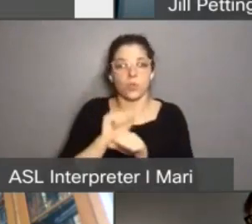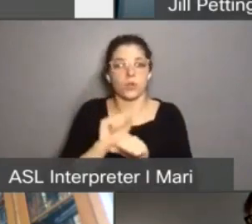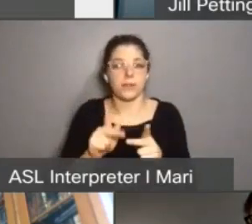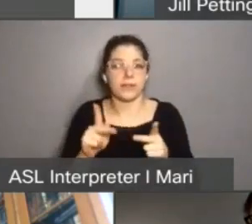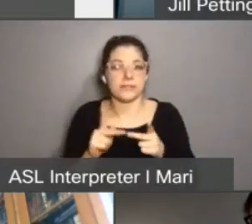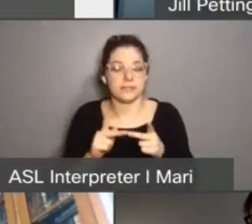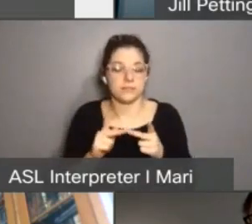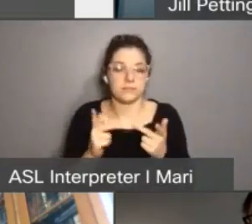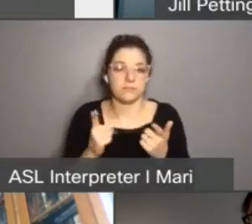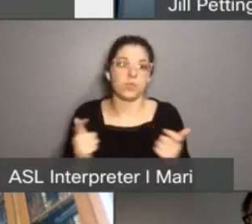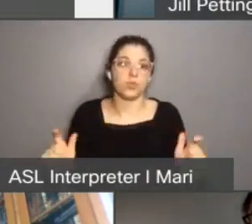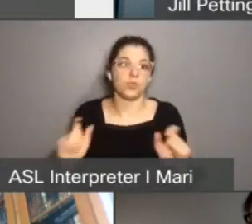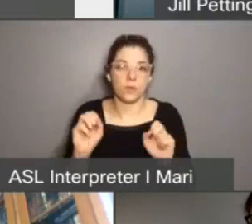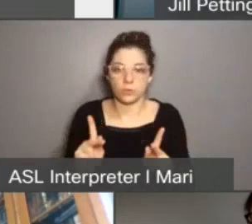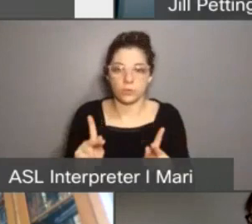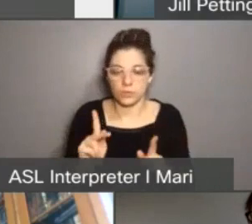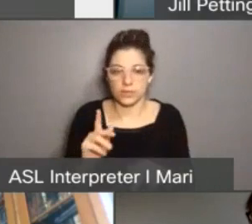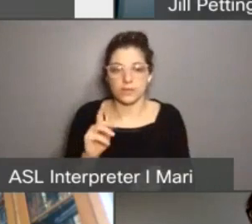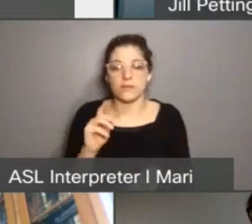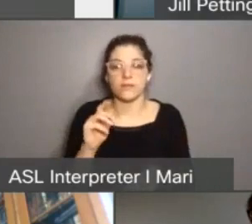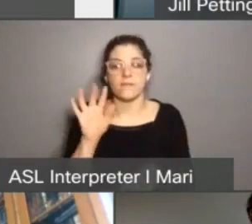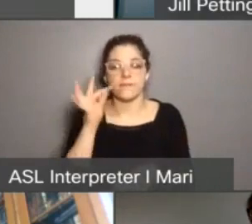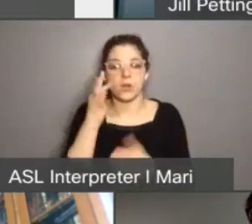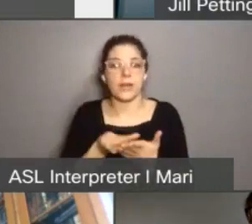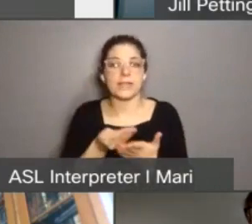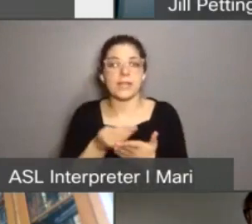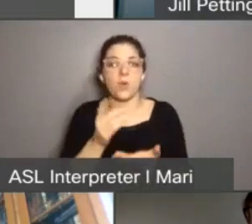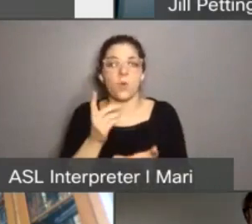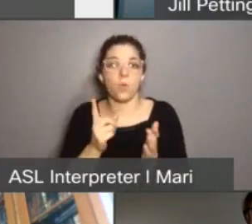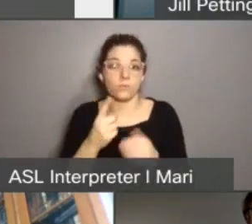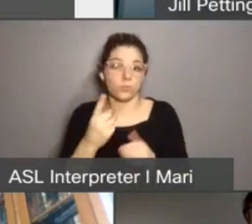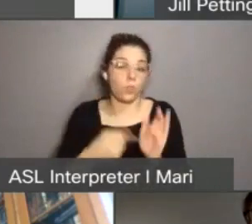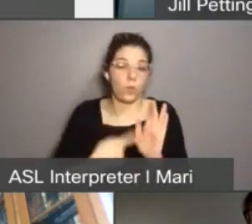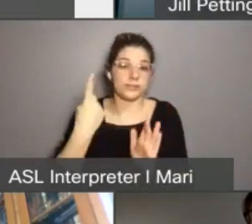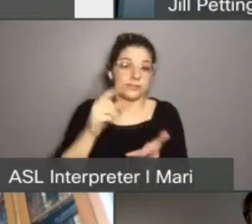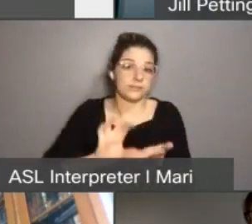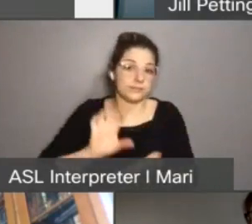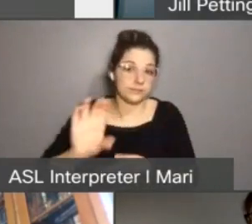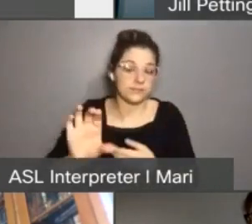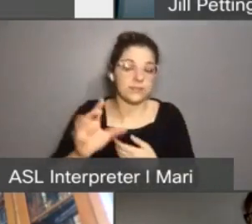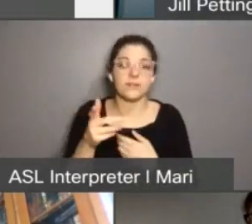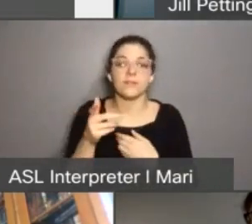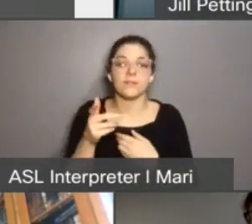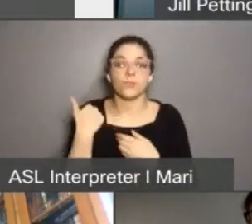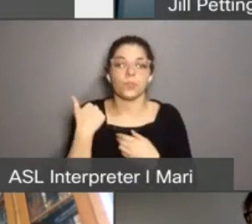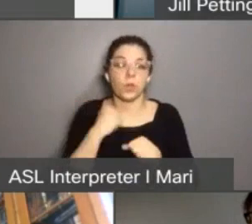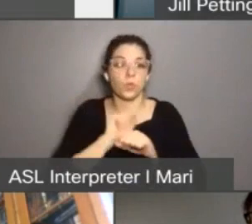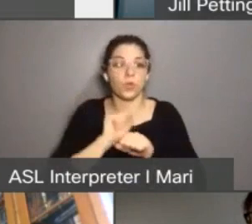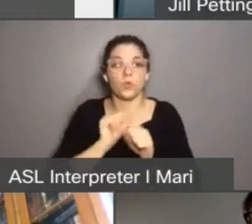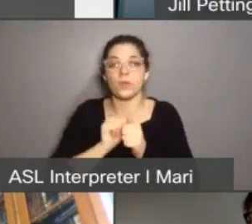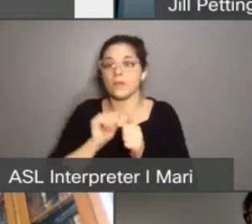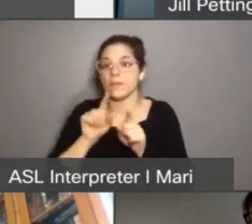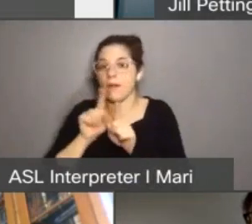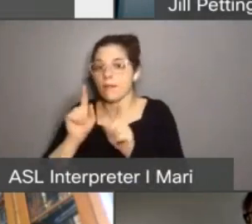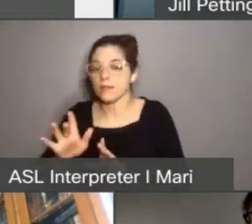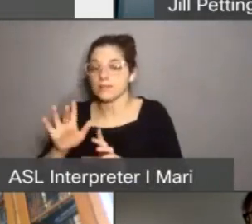a huge opportunity. These federal dollars are one-time dollars. And we are working with our colleagues in